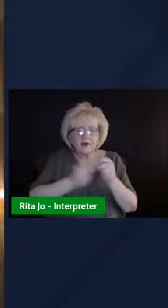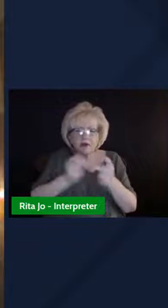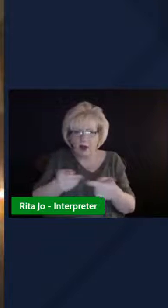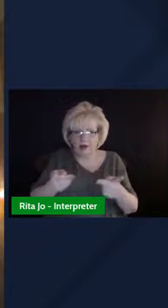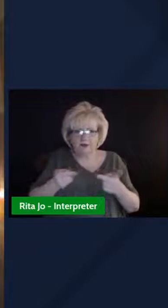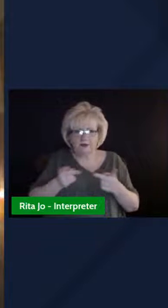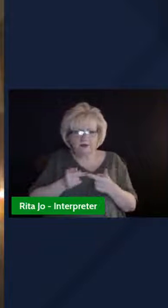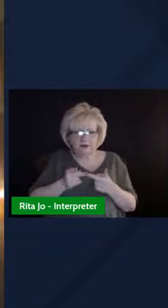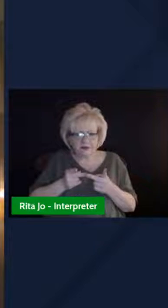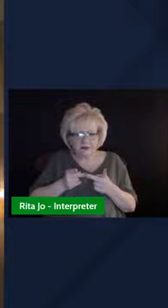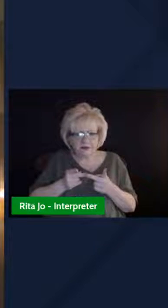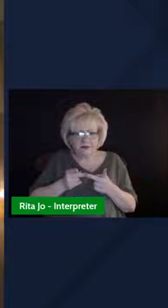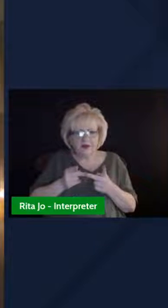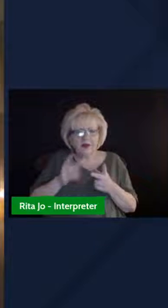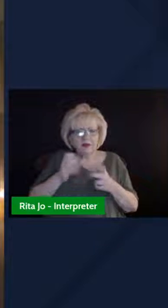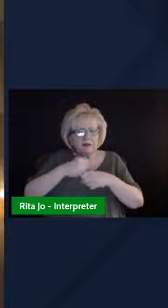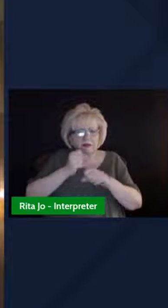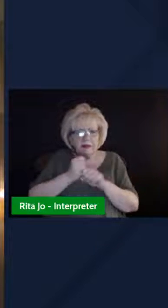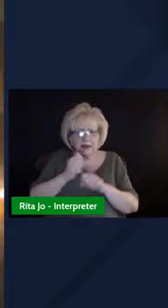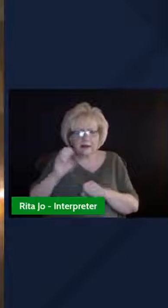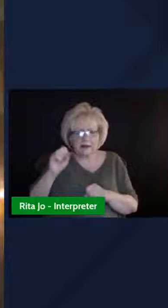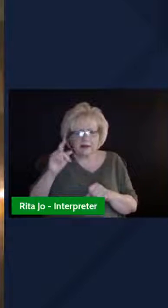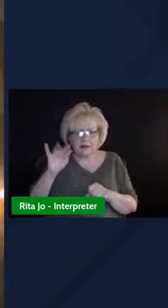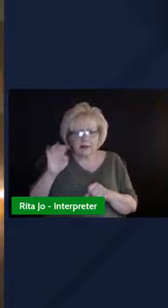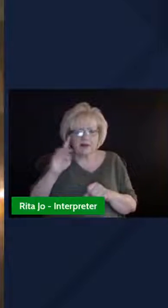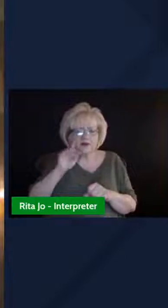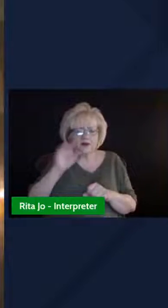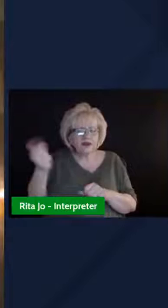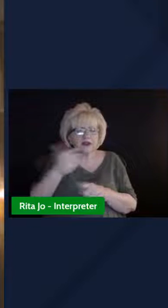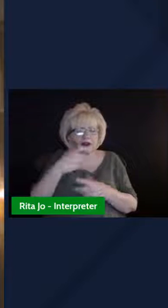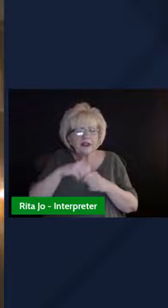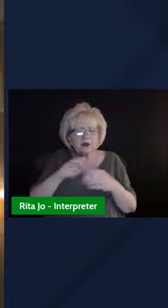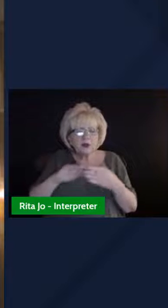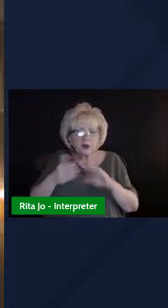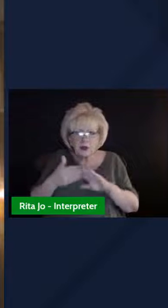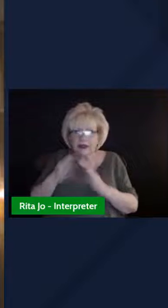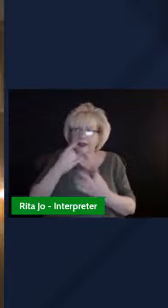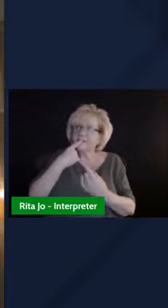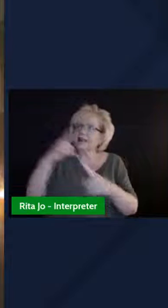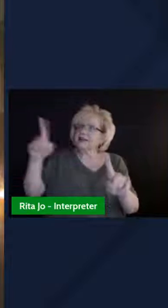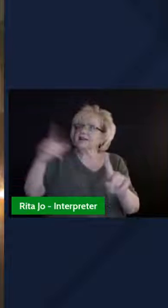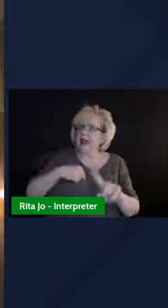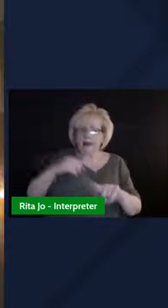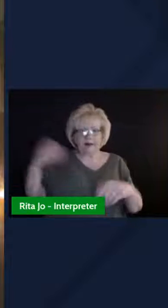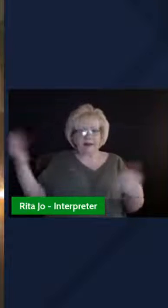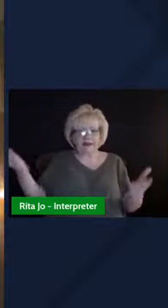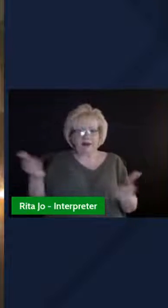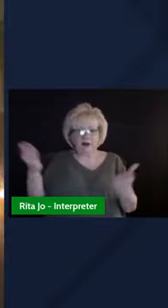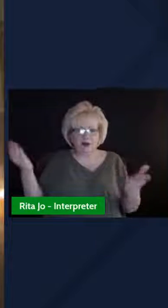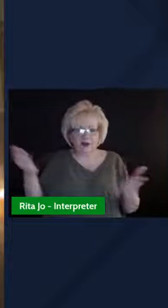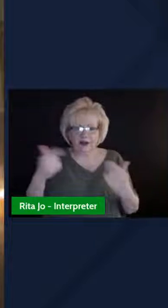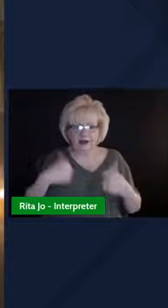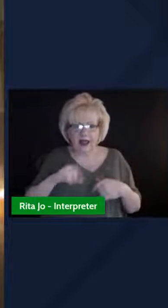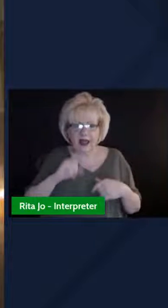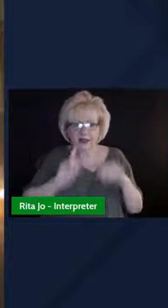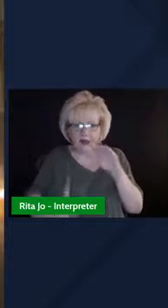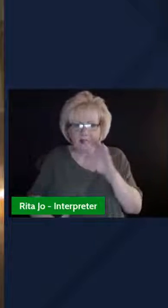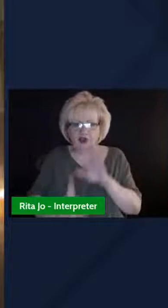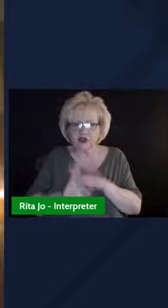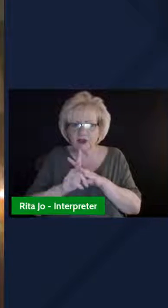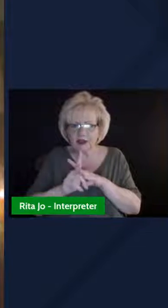want you to carve out space for yourselves in your community and say, I'm here. I'm here. I'm showing up.